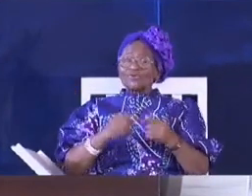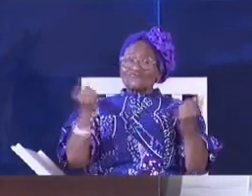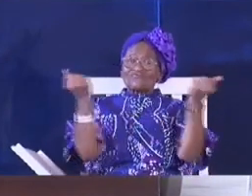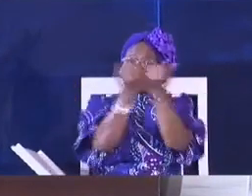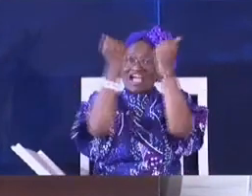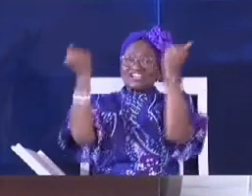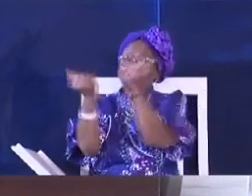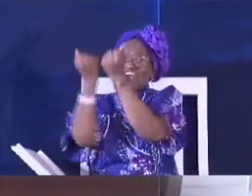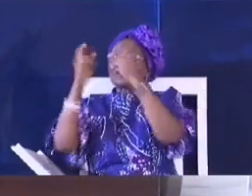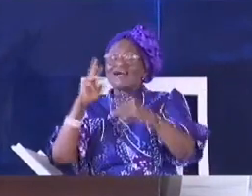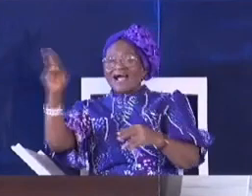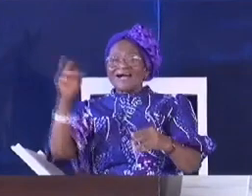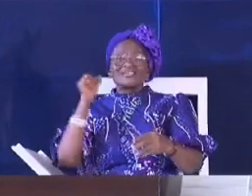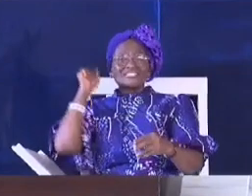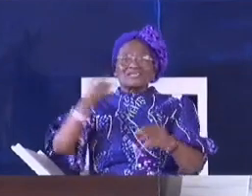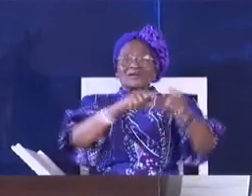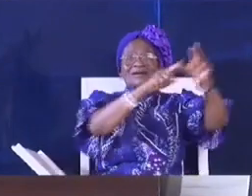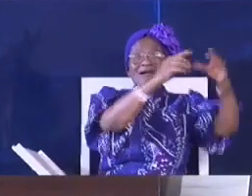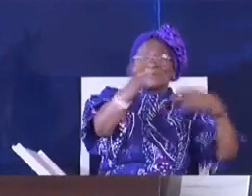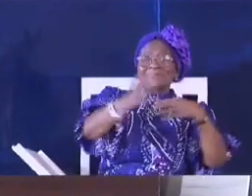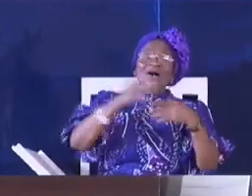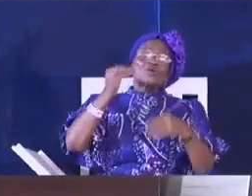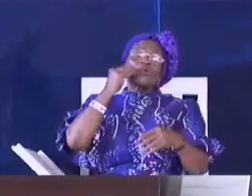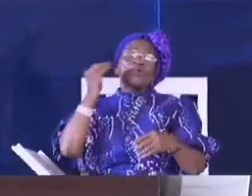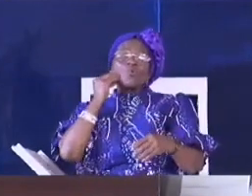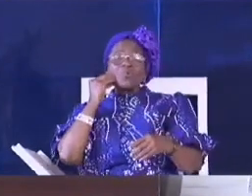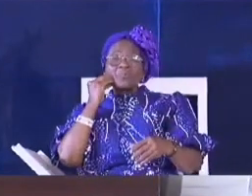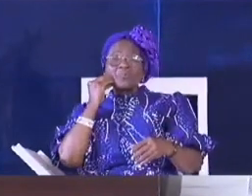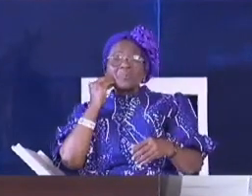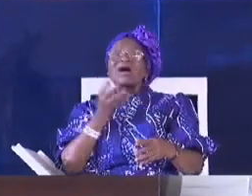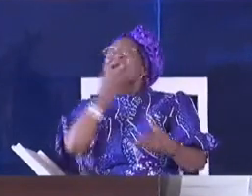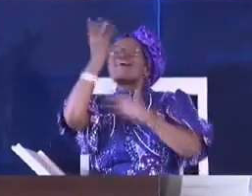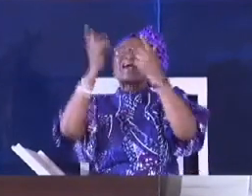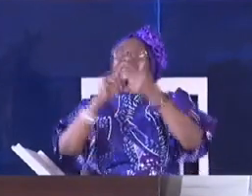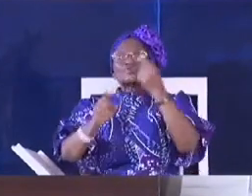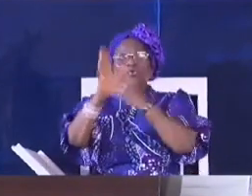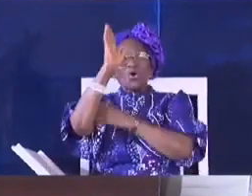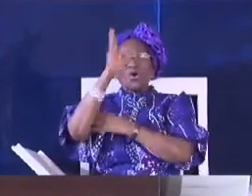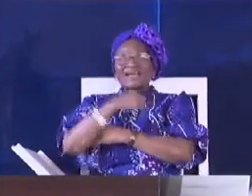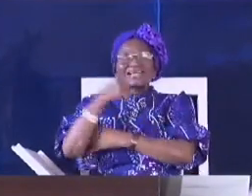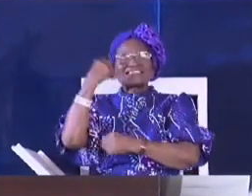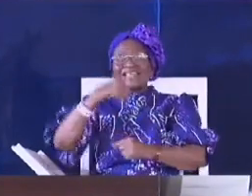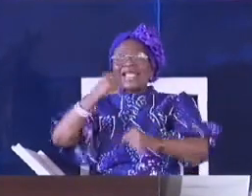home. Open your mouth and cry to the Almighty God. I said, Father,